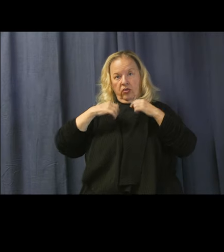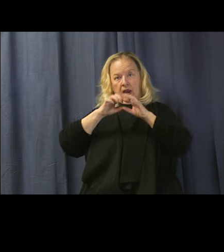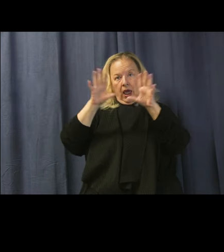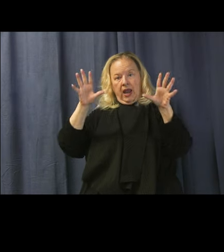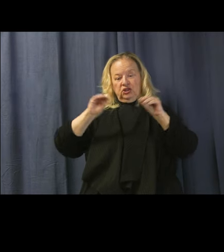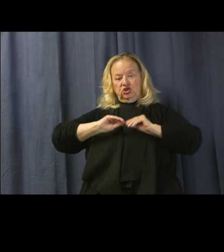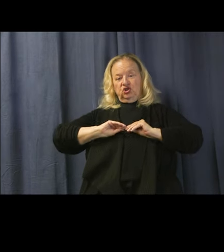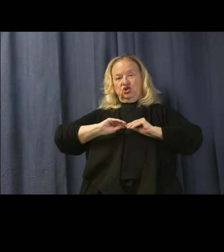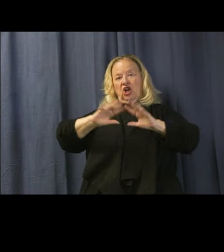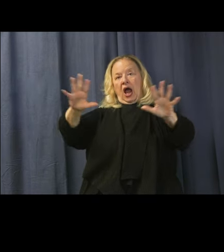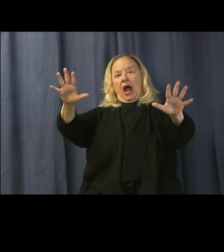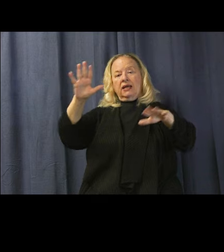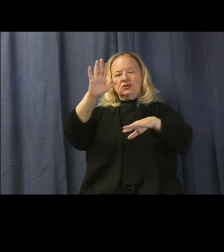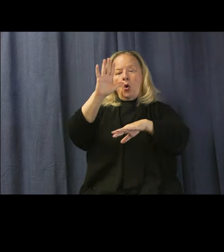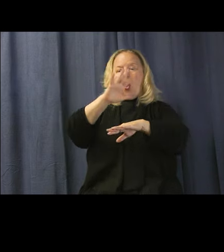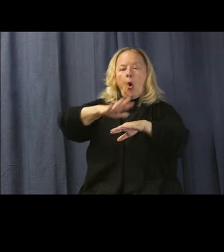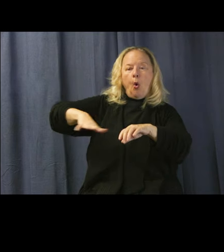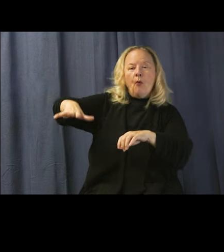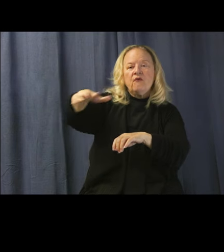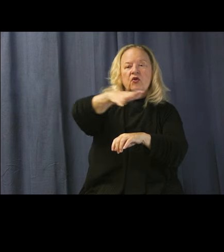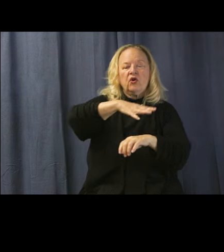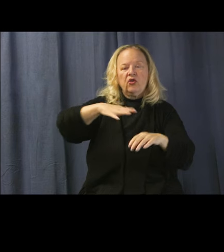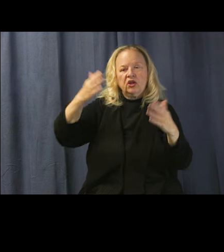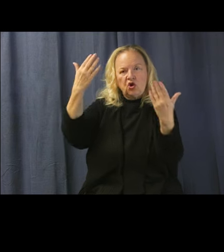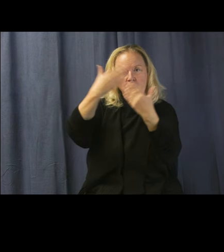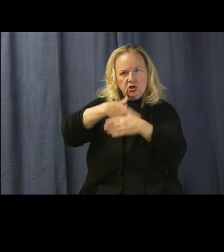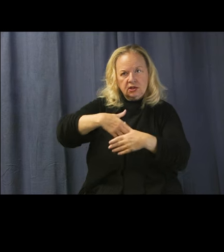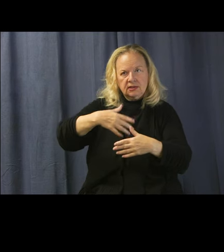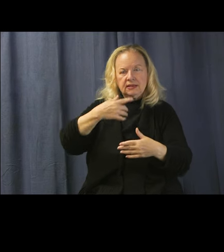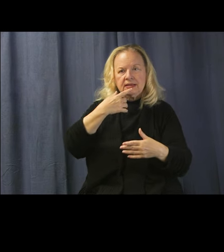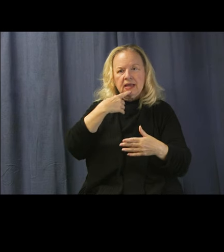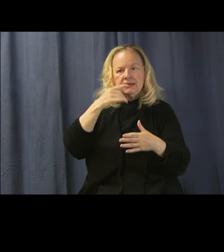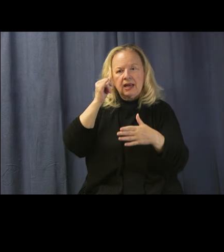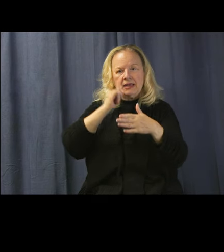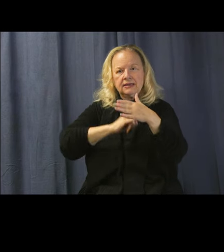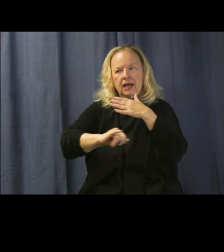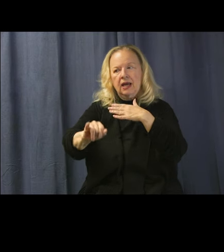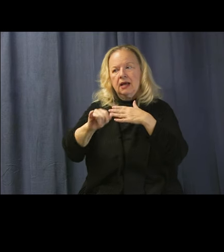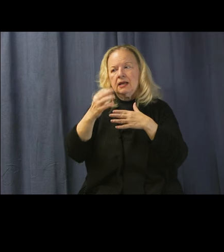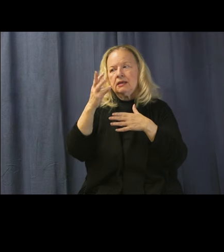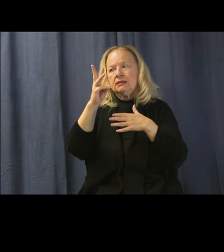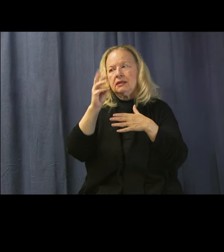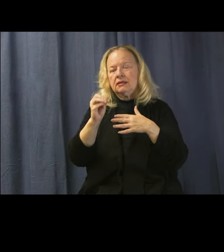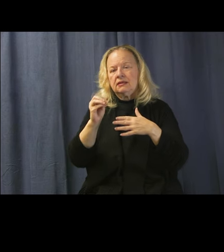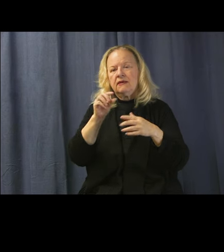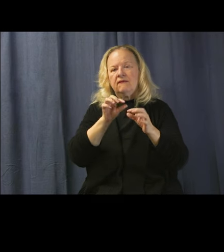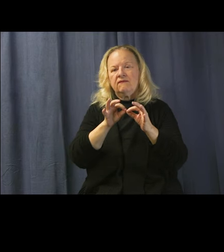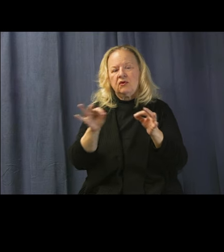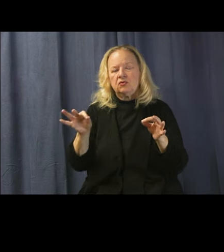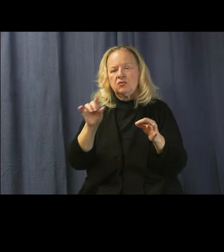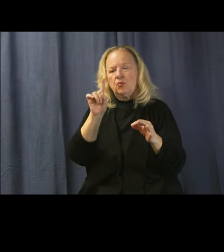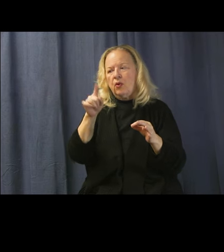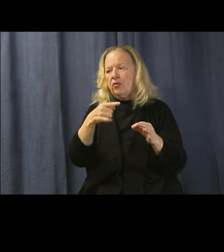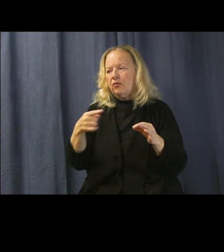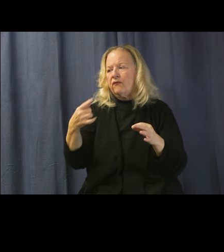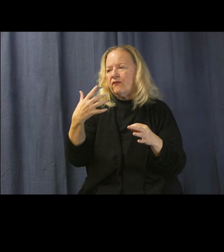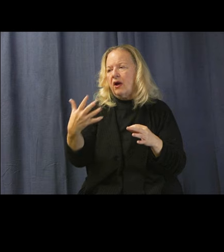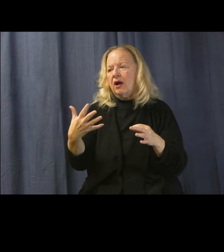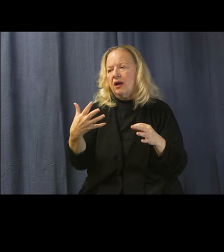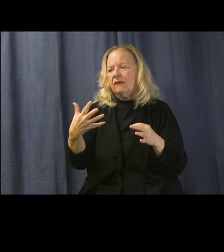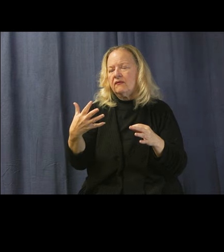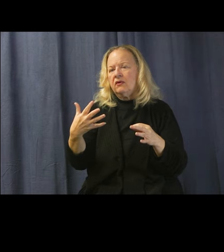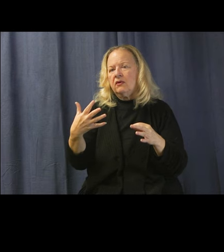that shines on the darkness. This is why it says in Isaiah 60, verse